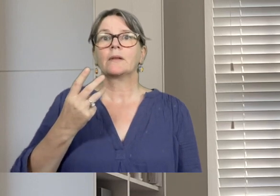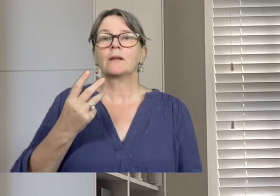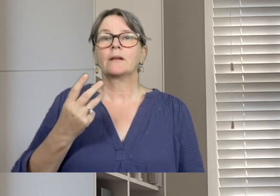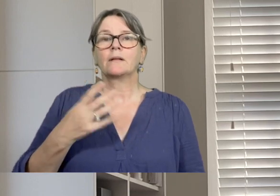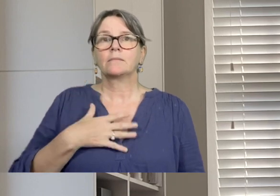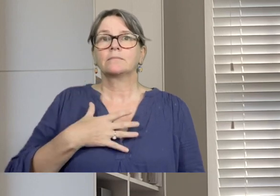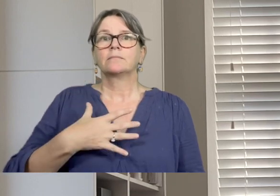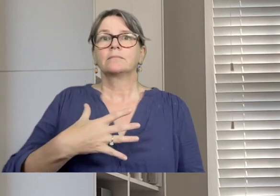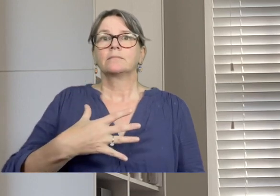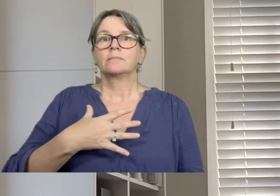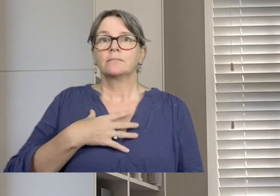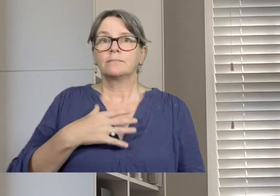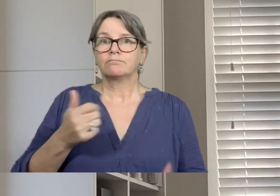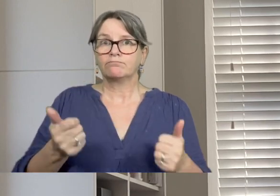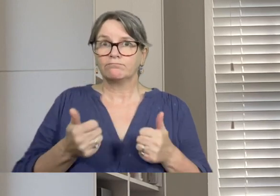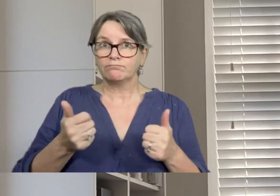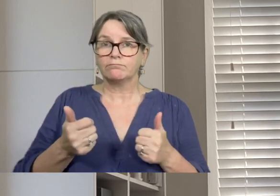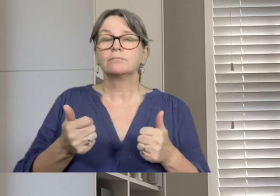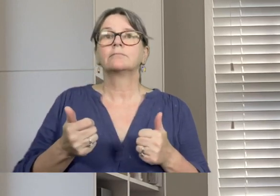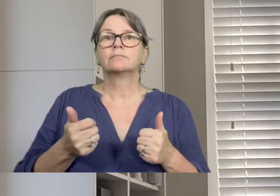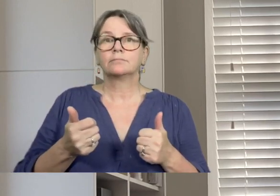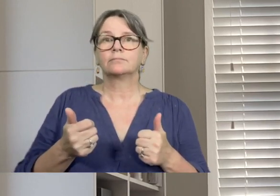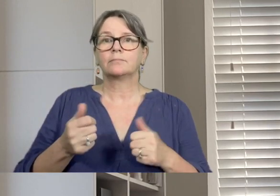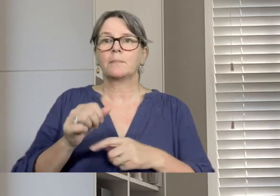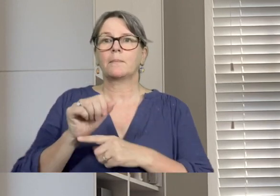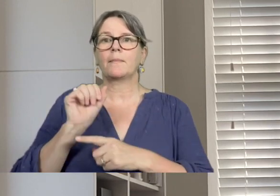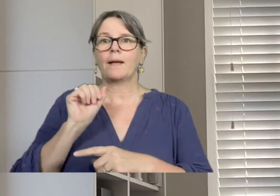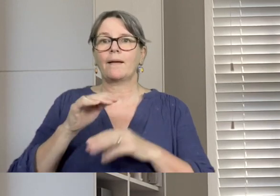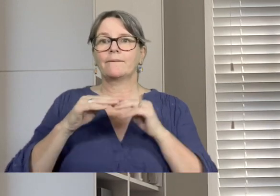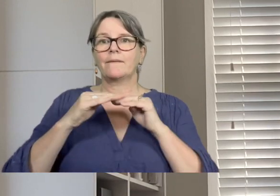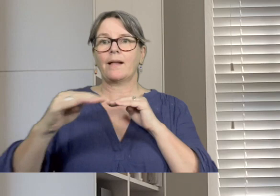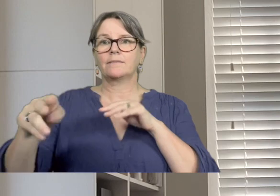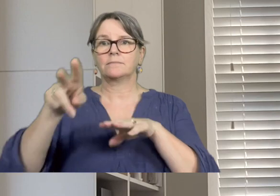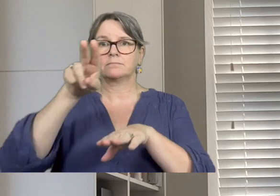Okay, nice. We're going to roll back onto our back.